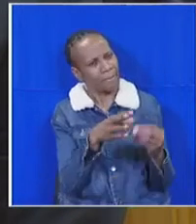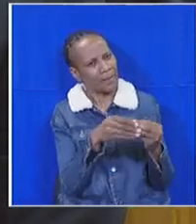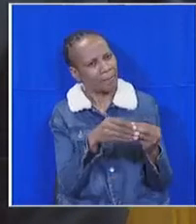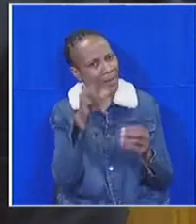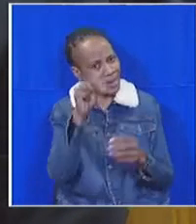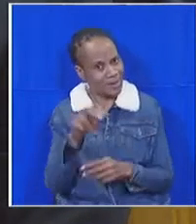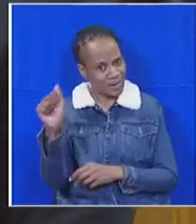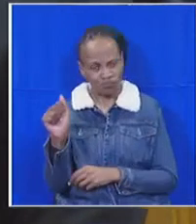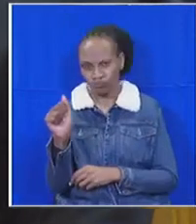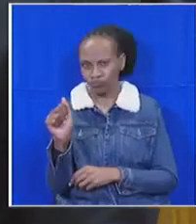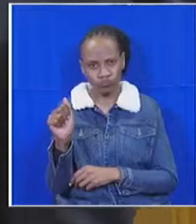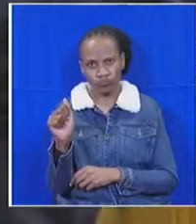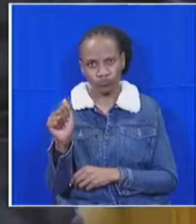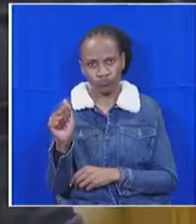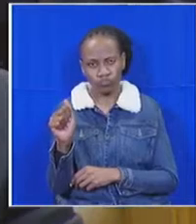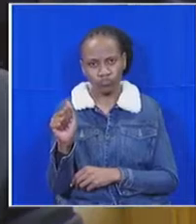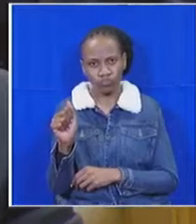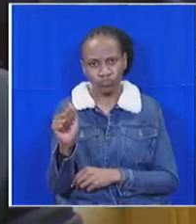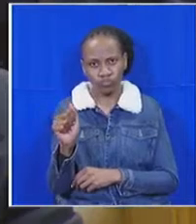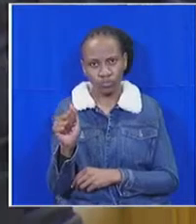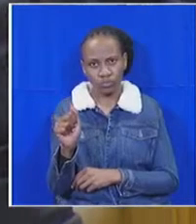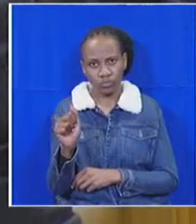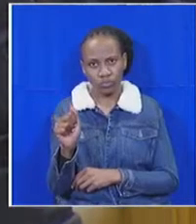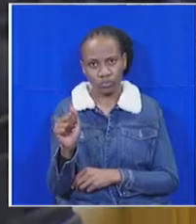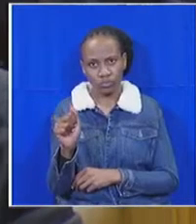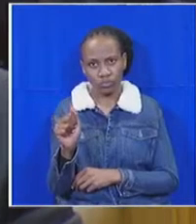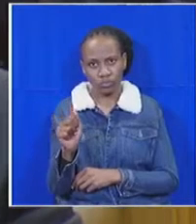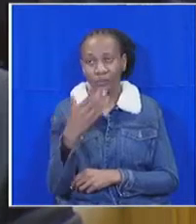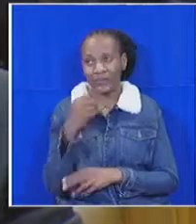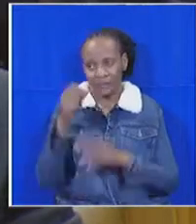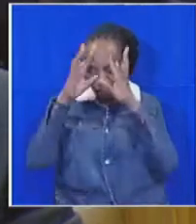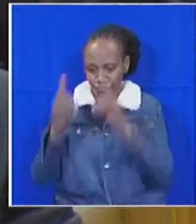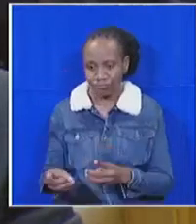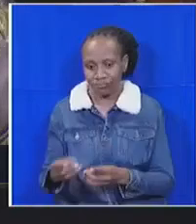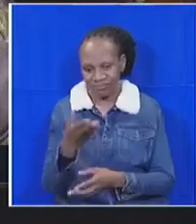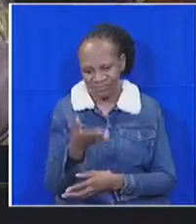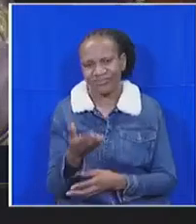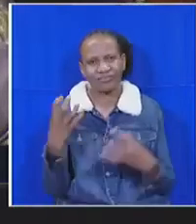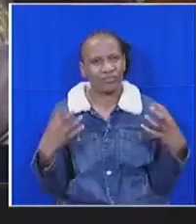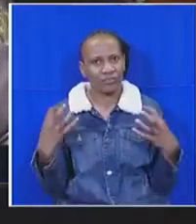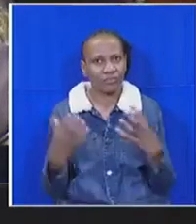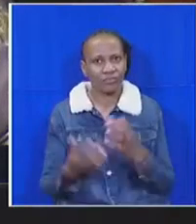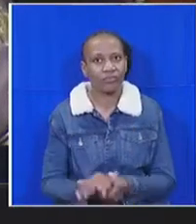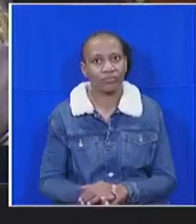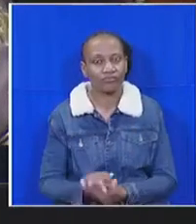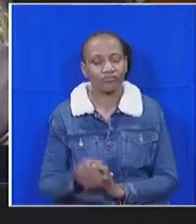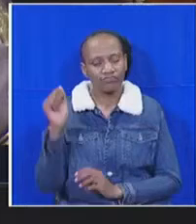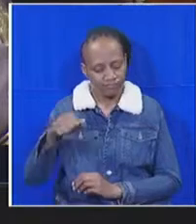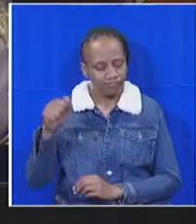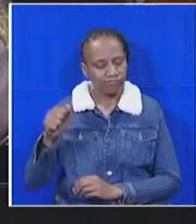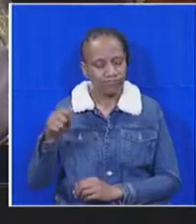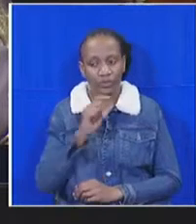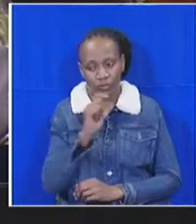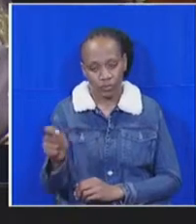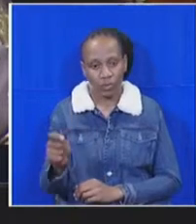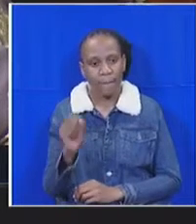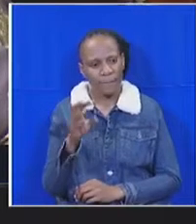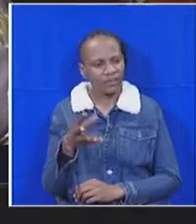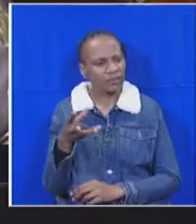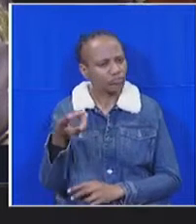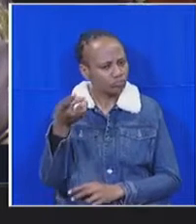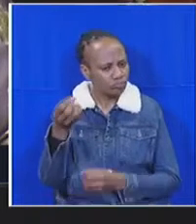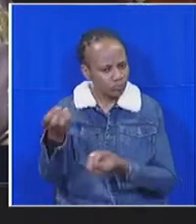have a question on the parliamentary order paper. I'd like a ruling from you in this regard. I agree with you, but the message that